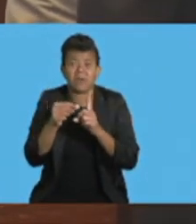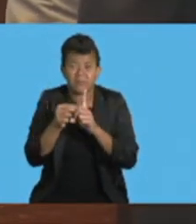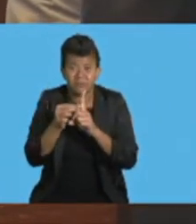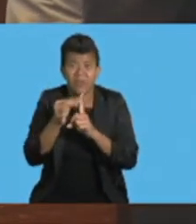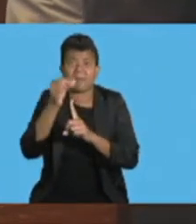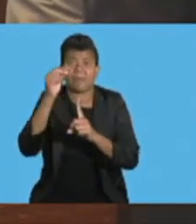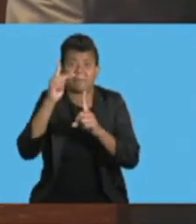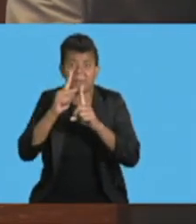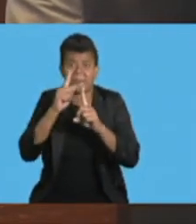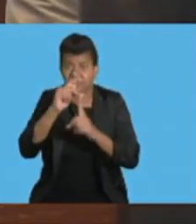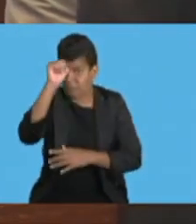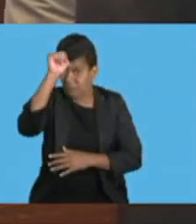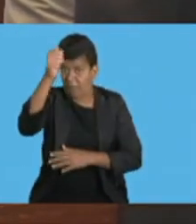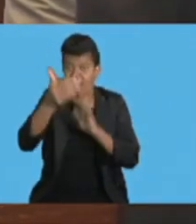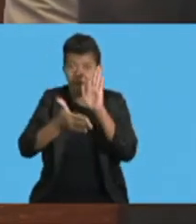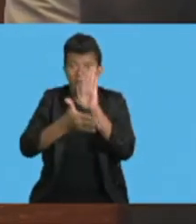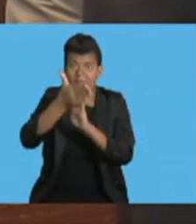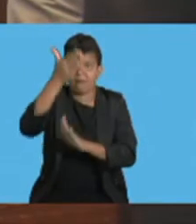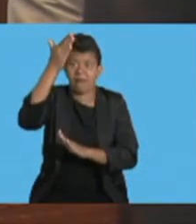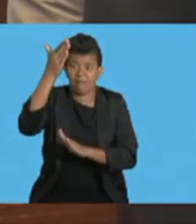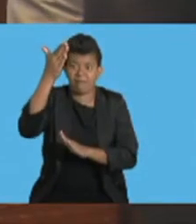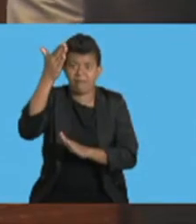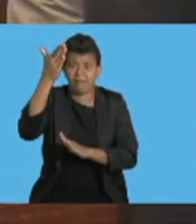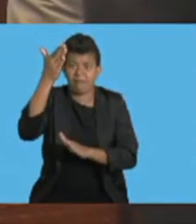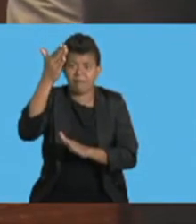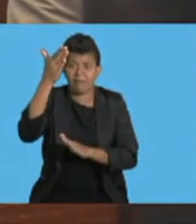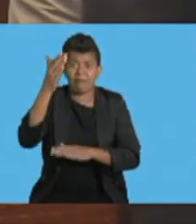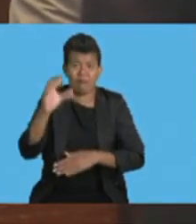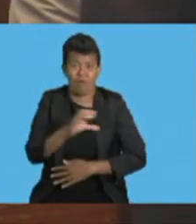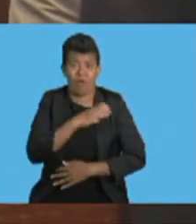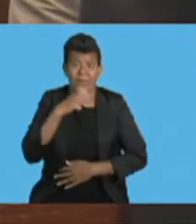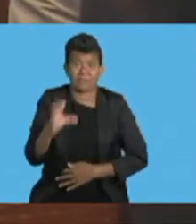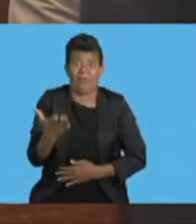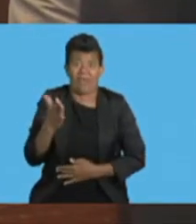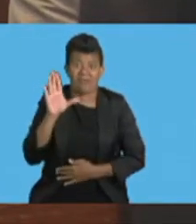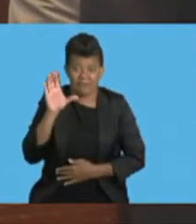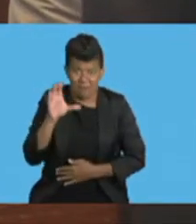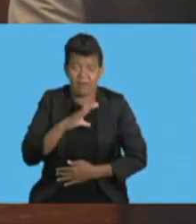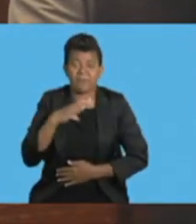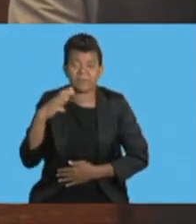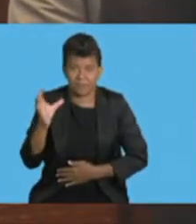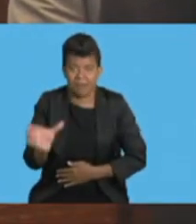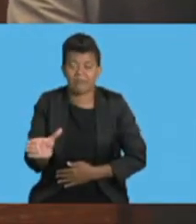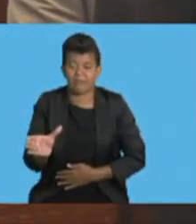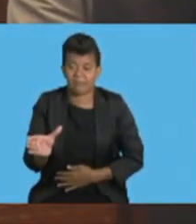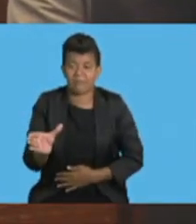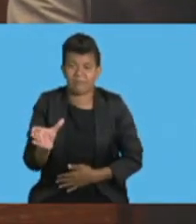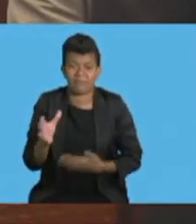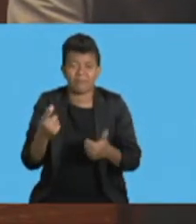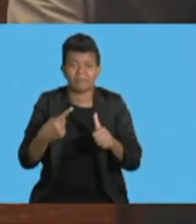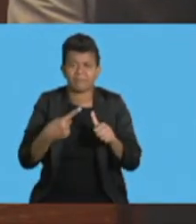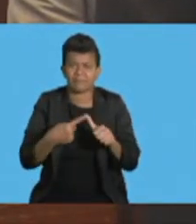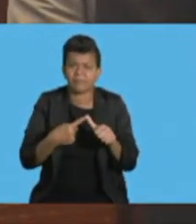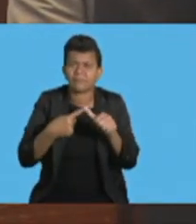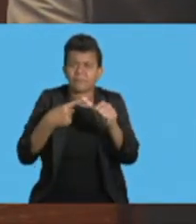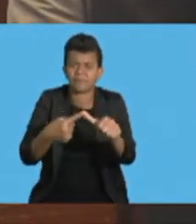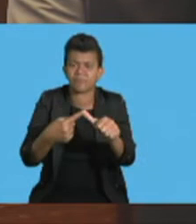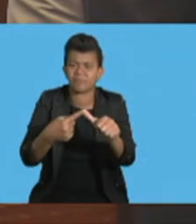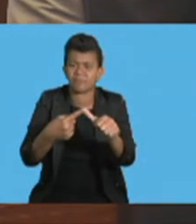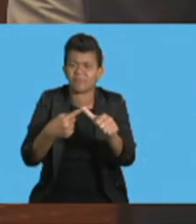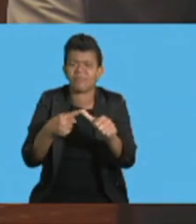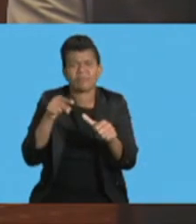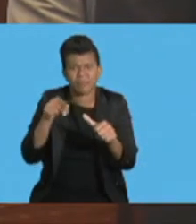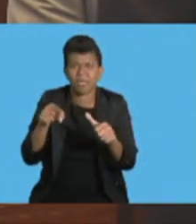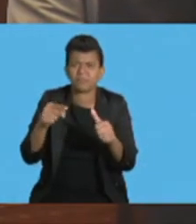Commission. The then Minister Ratu Kumombola responded that, and then as Madam Speaker was, I thank the Honourable